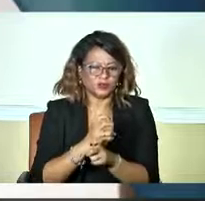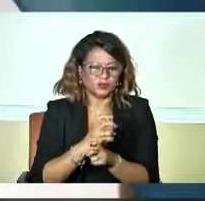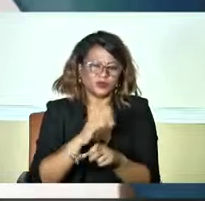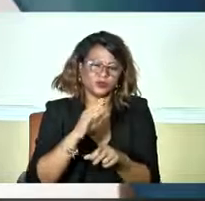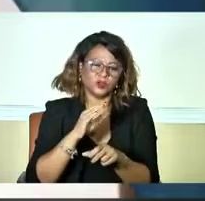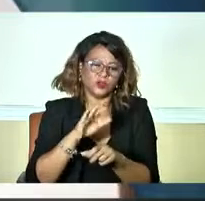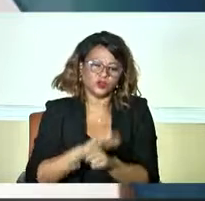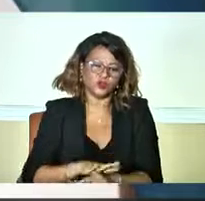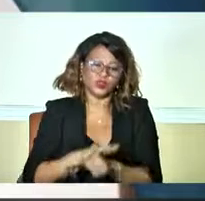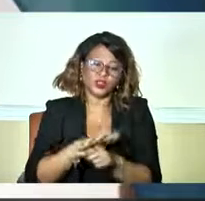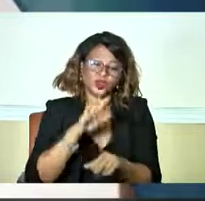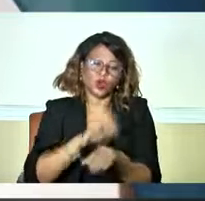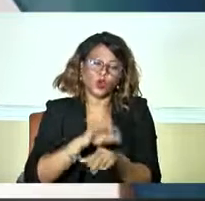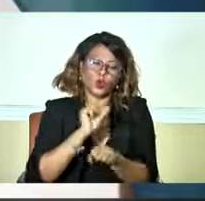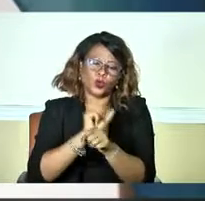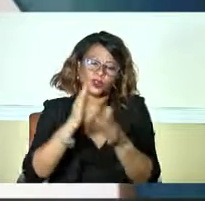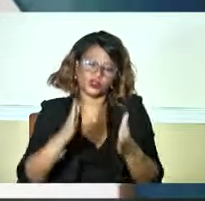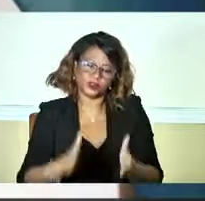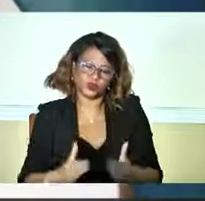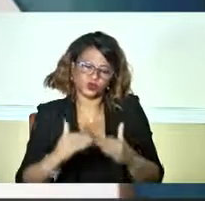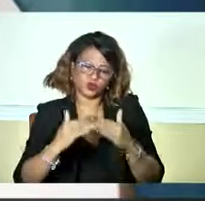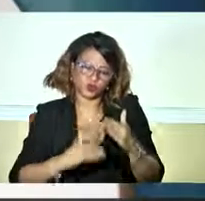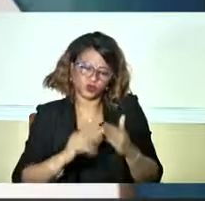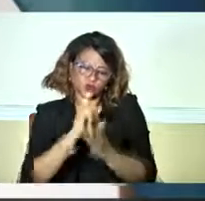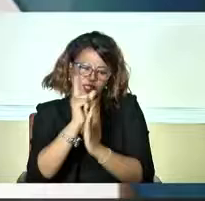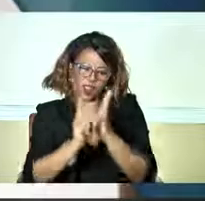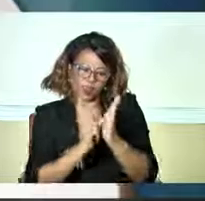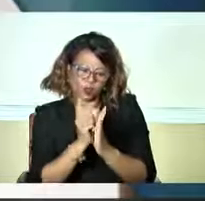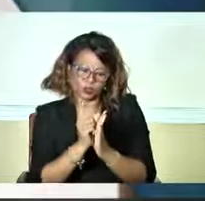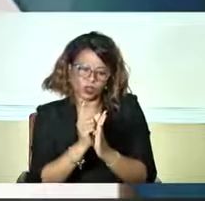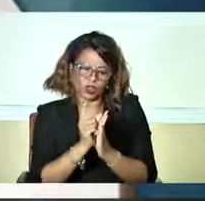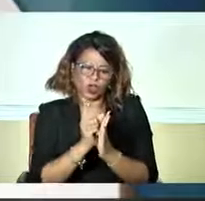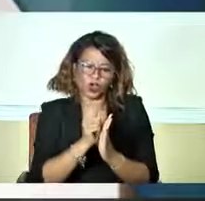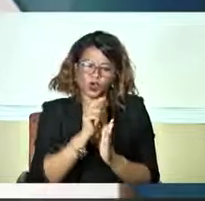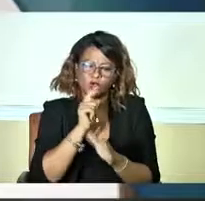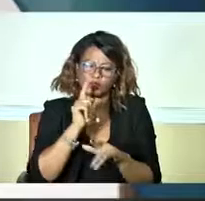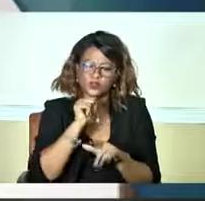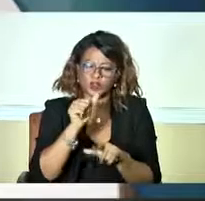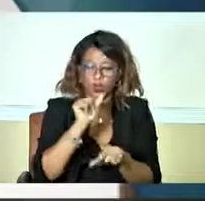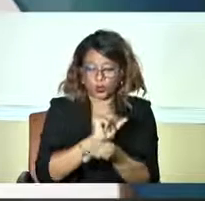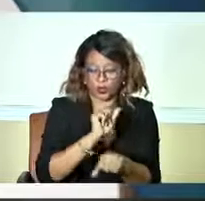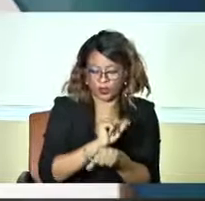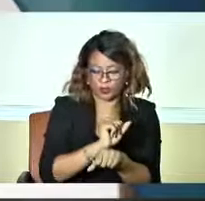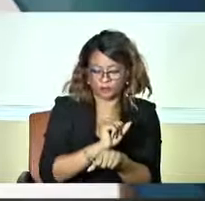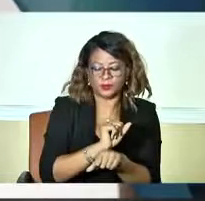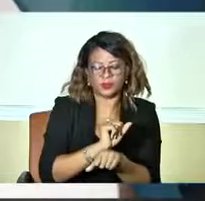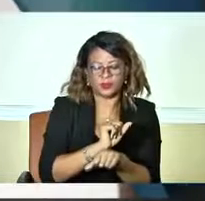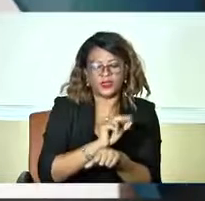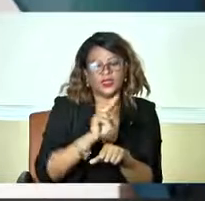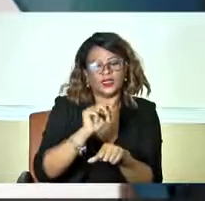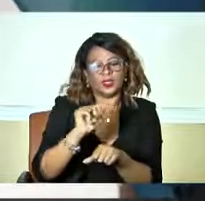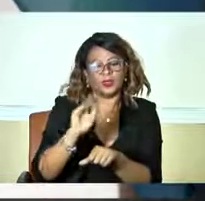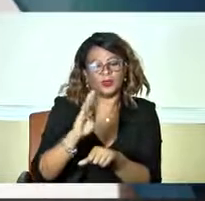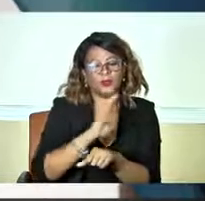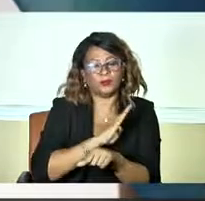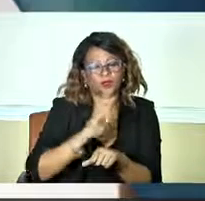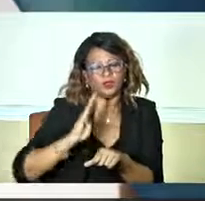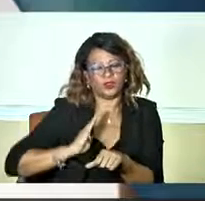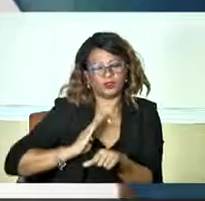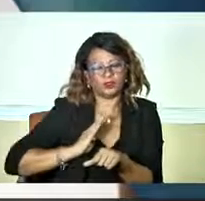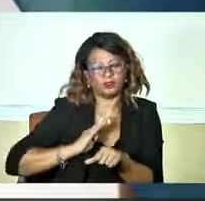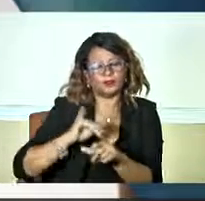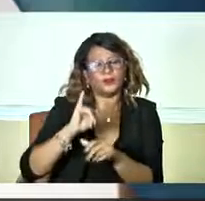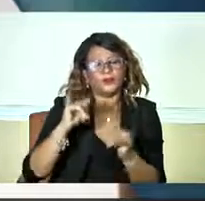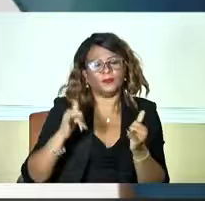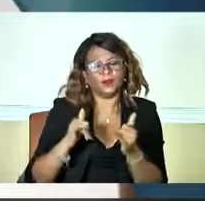on workers who had either reduced hours or were unemployed. The National Insurance Board has played